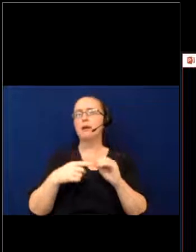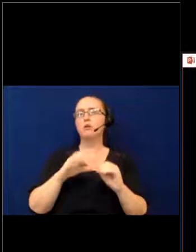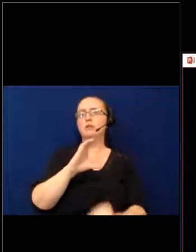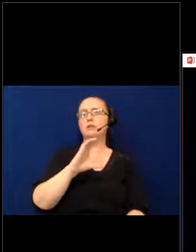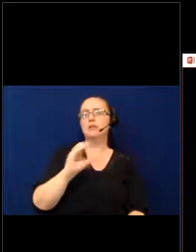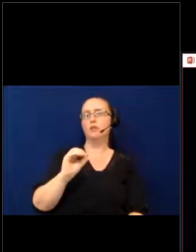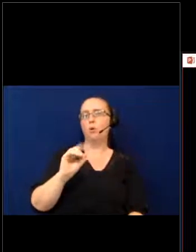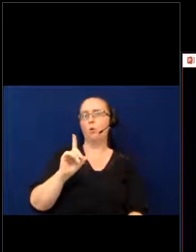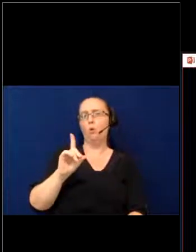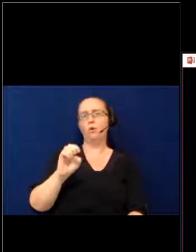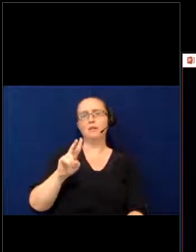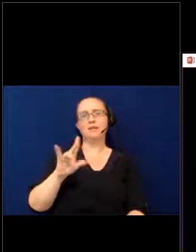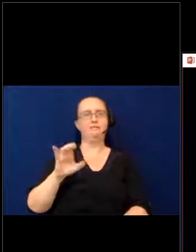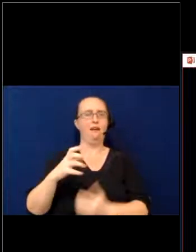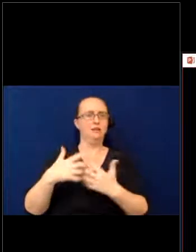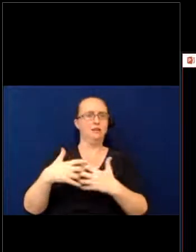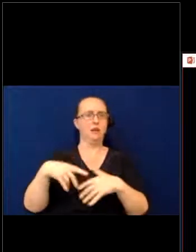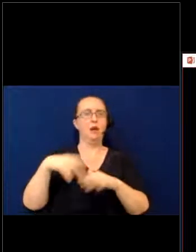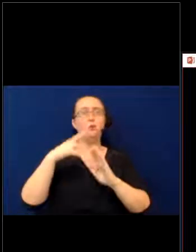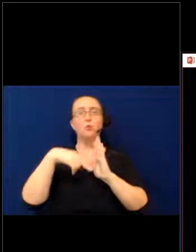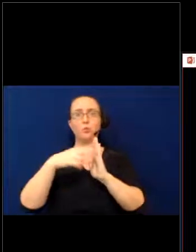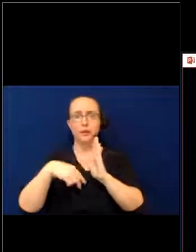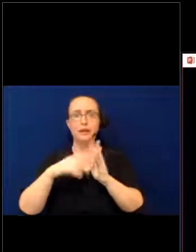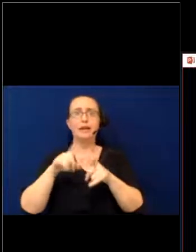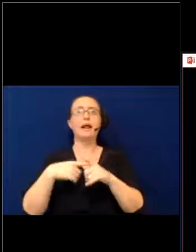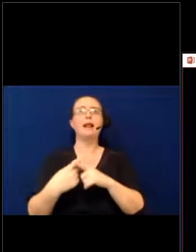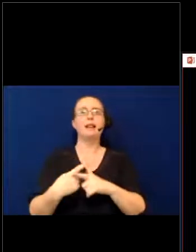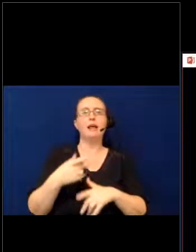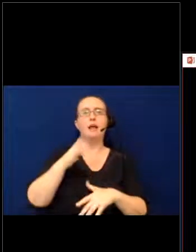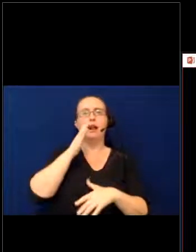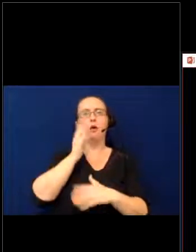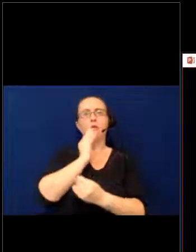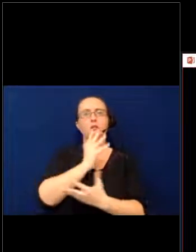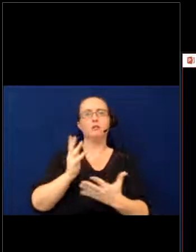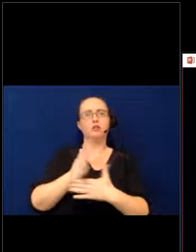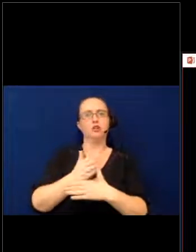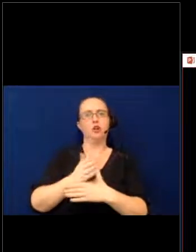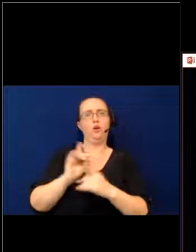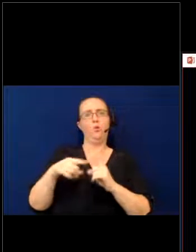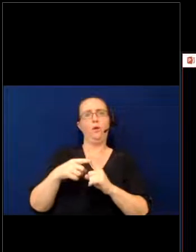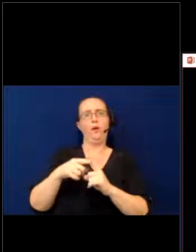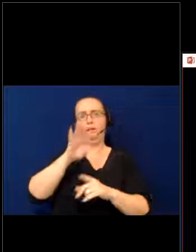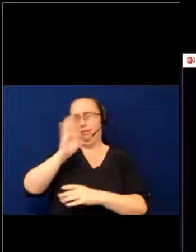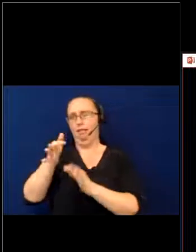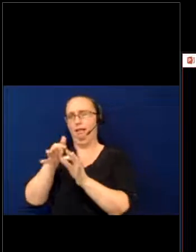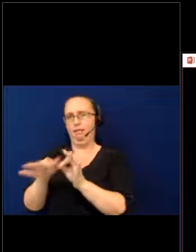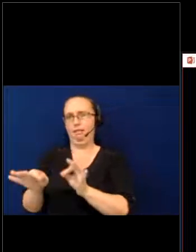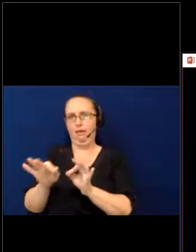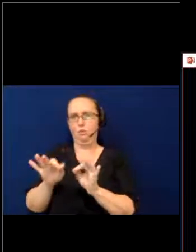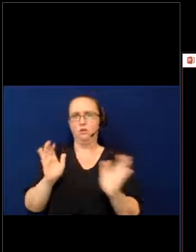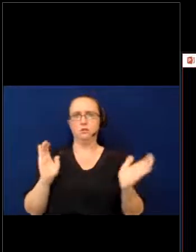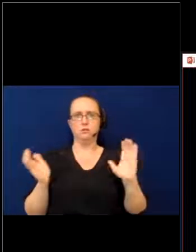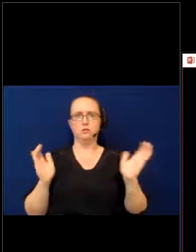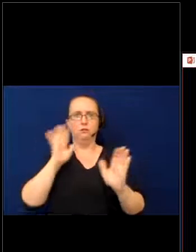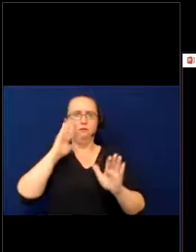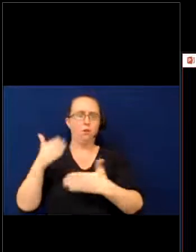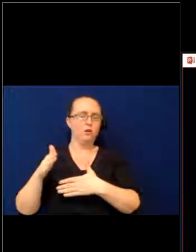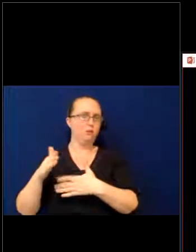read it out loud, and then I'll share with you when it's rewritten in plain language, focusing on who the audience